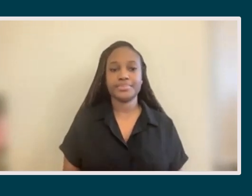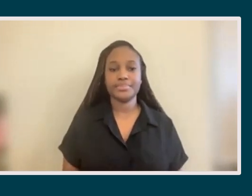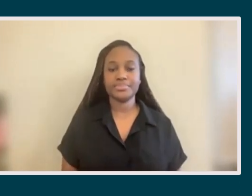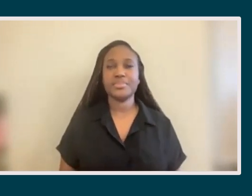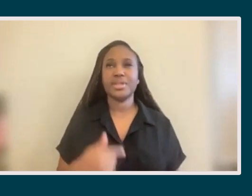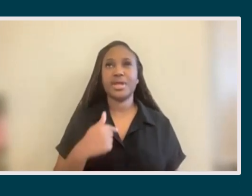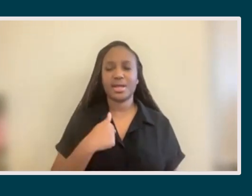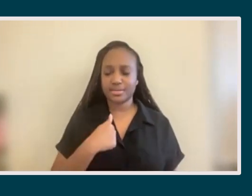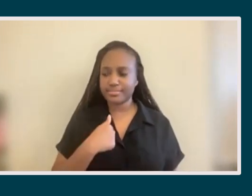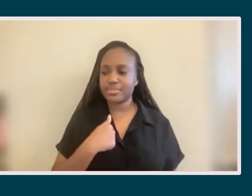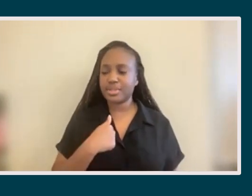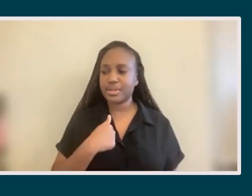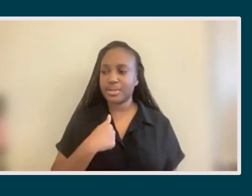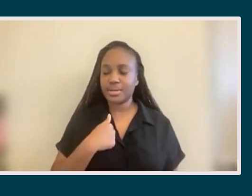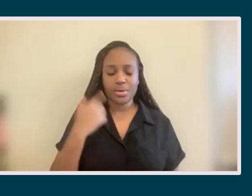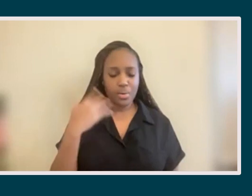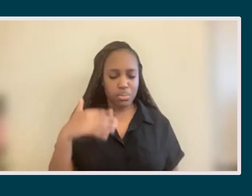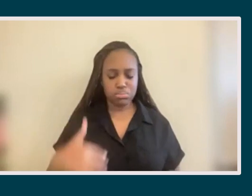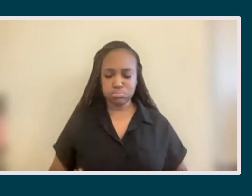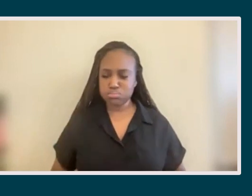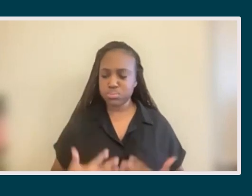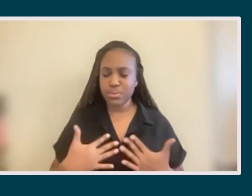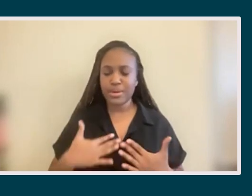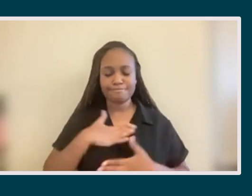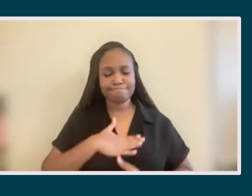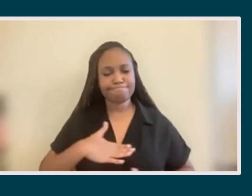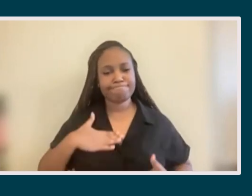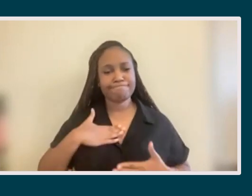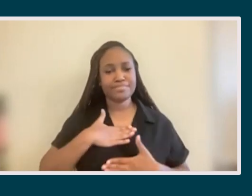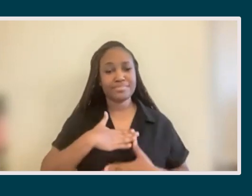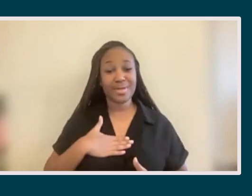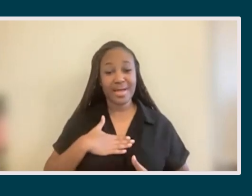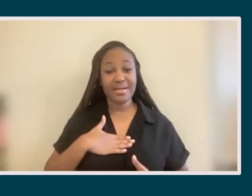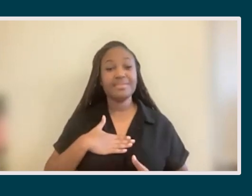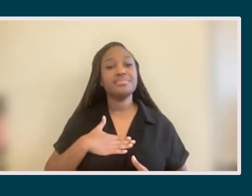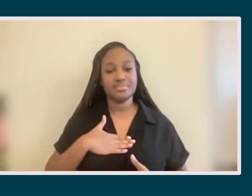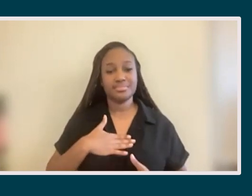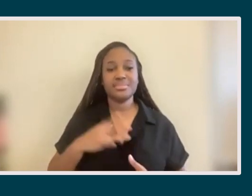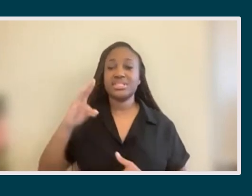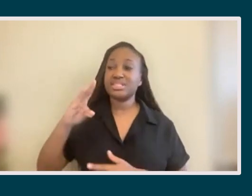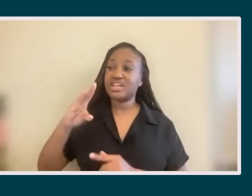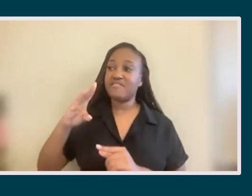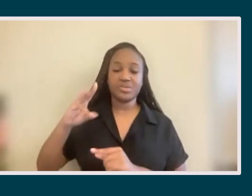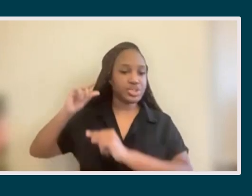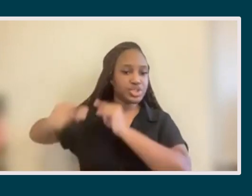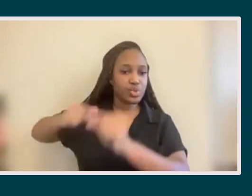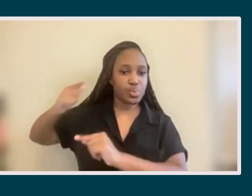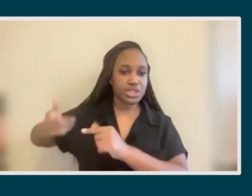I really appreciate the 7 generations approach or